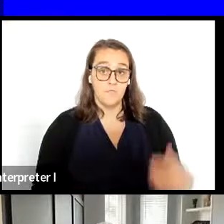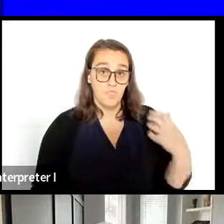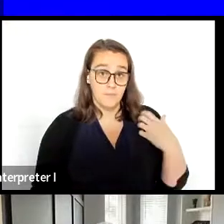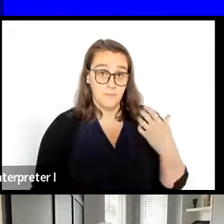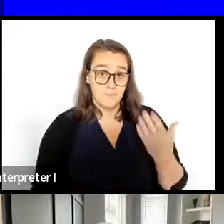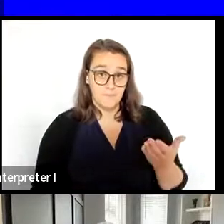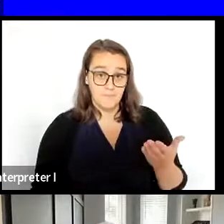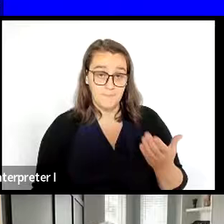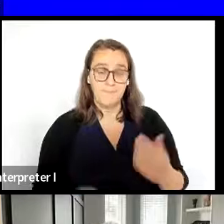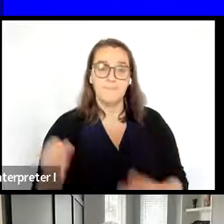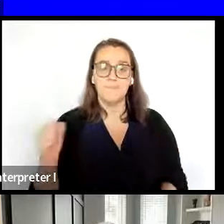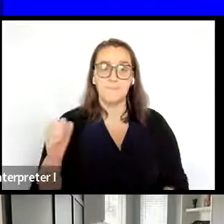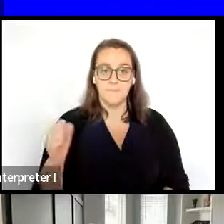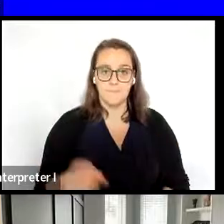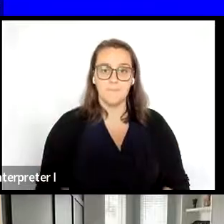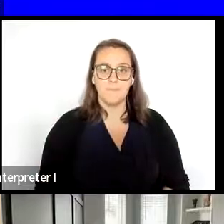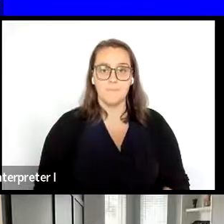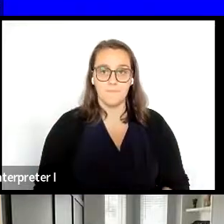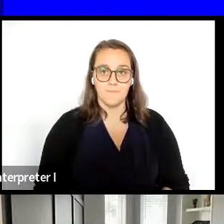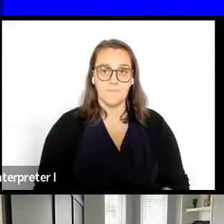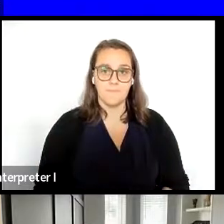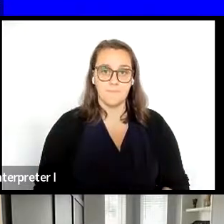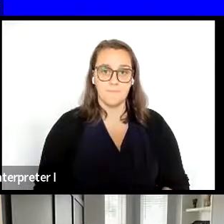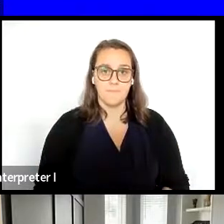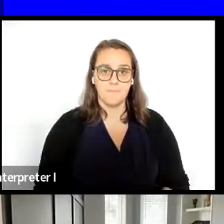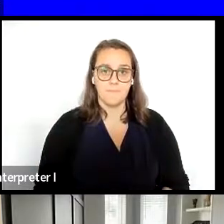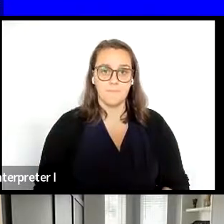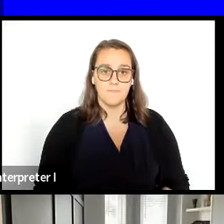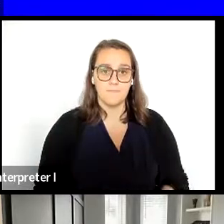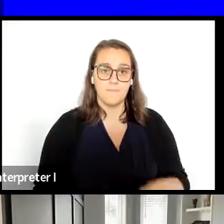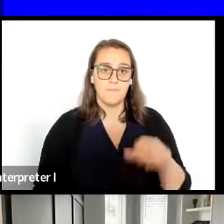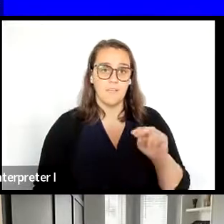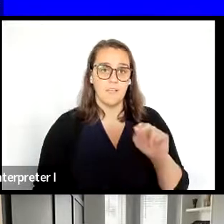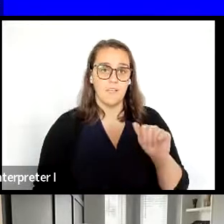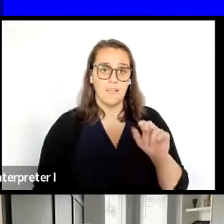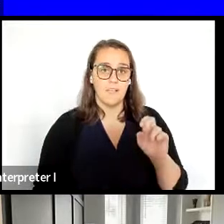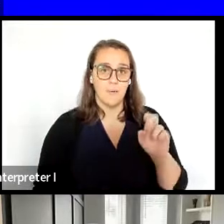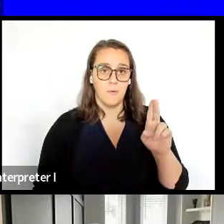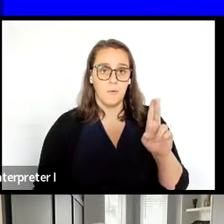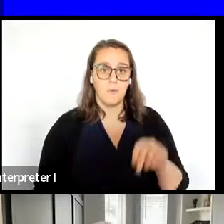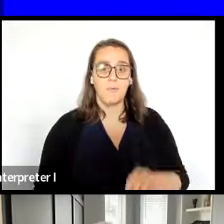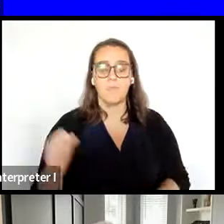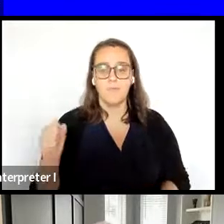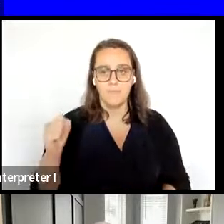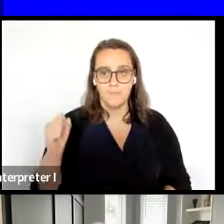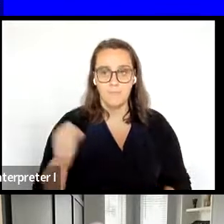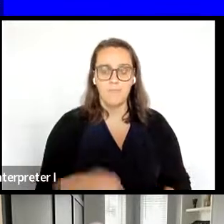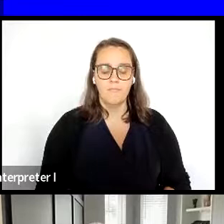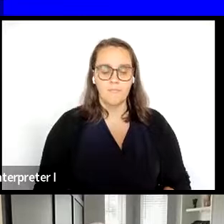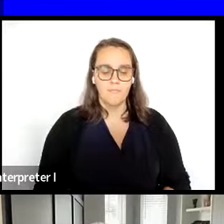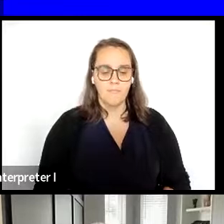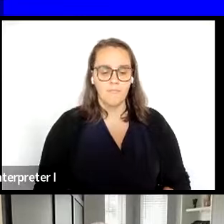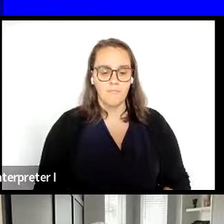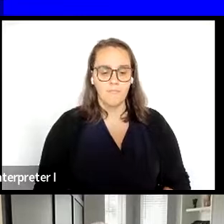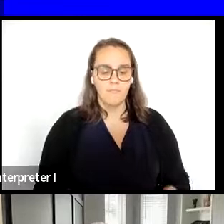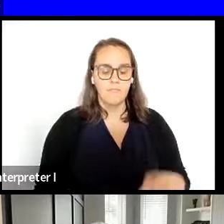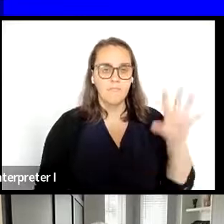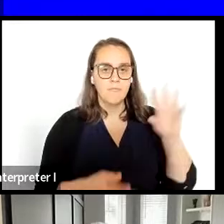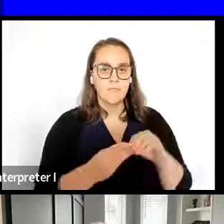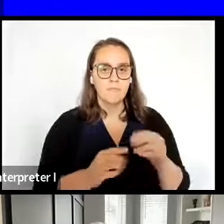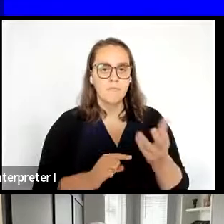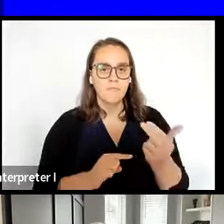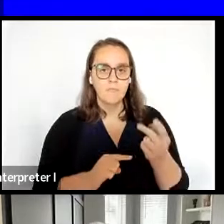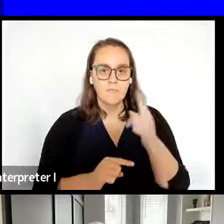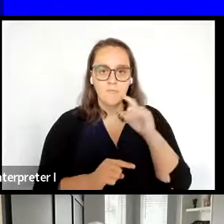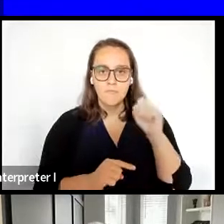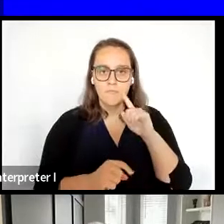Mendelson, Yes. Mendelson votes yes, and Councilmember Nadeau. Yes. Councilmember Nadeau votes yes. Mr. Chairman, there are 13